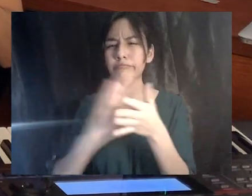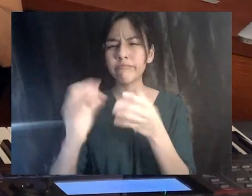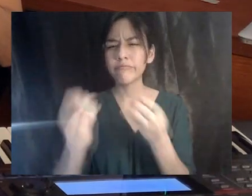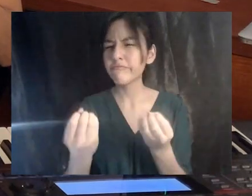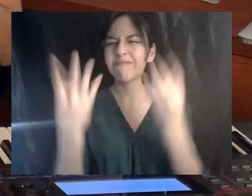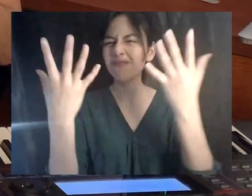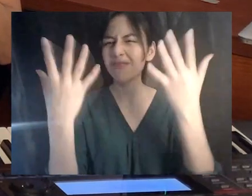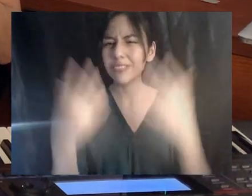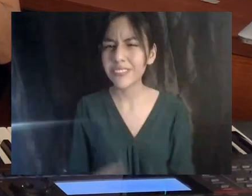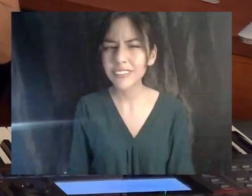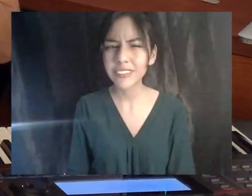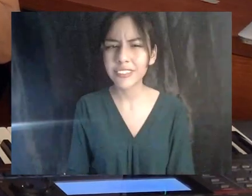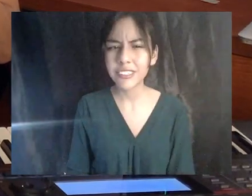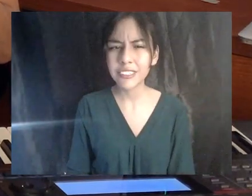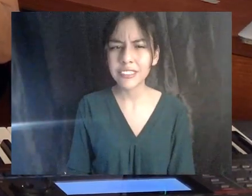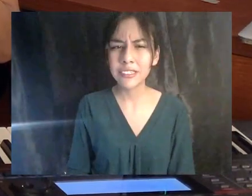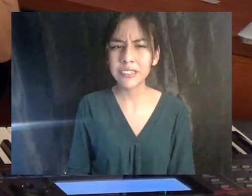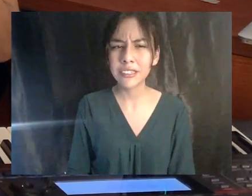use?